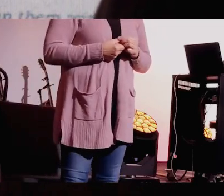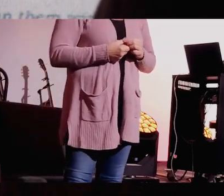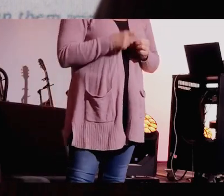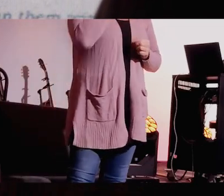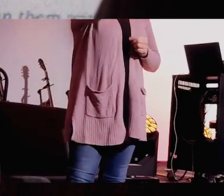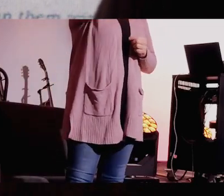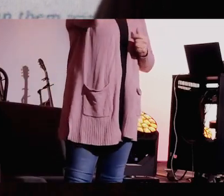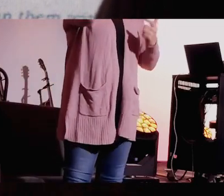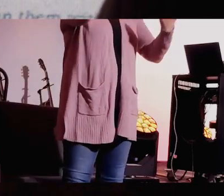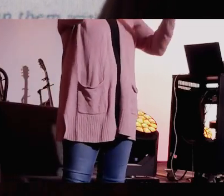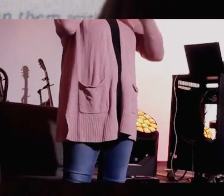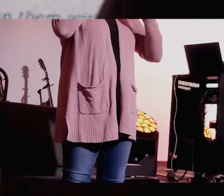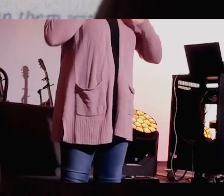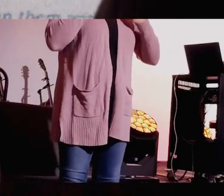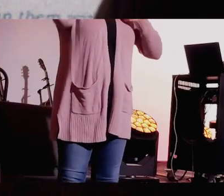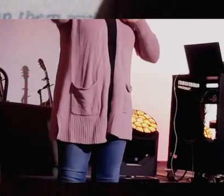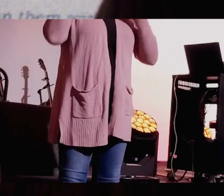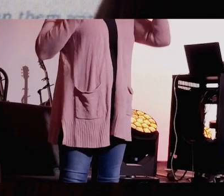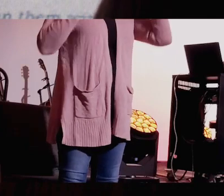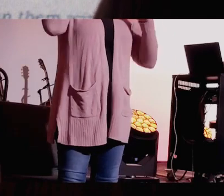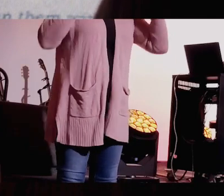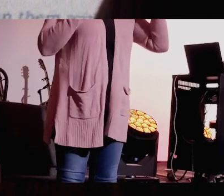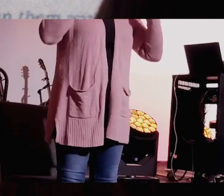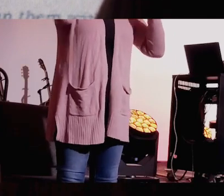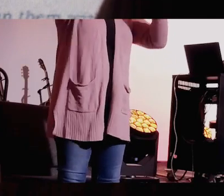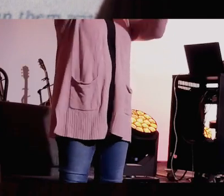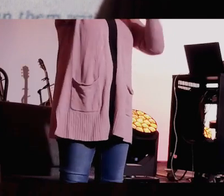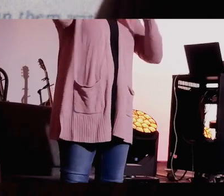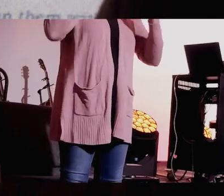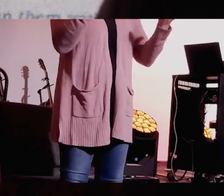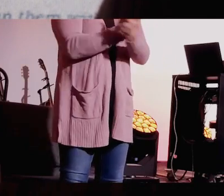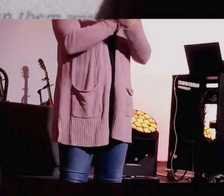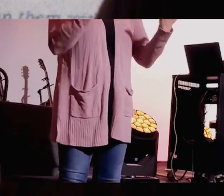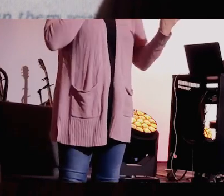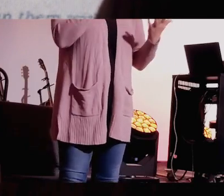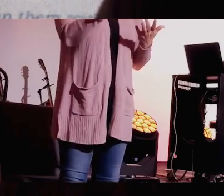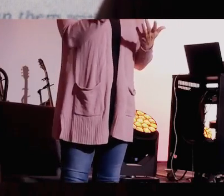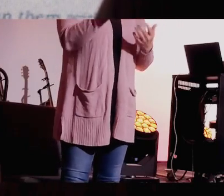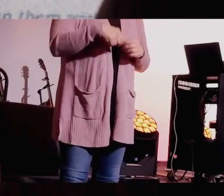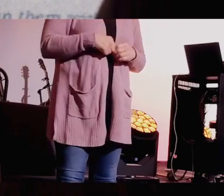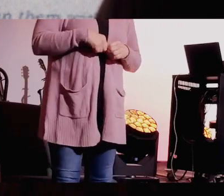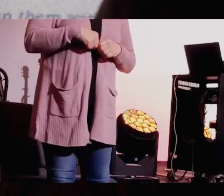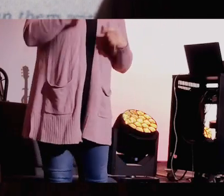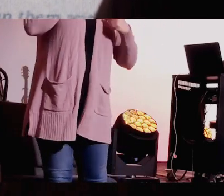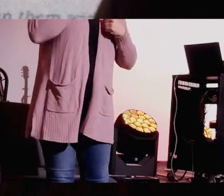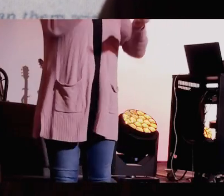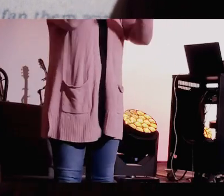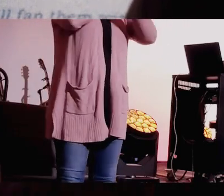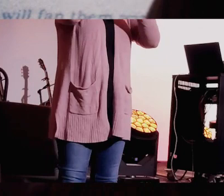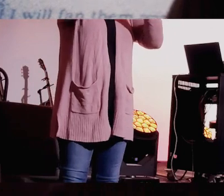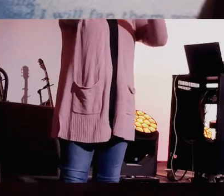You didn't leave me unbalanced. You gave me everything I need. So I repent